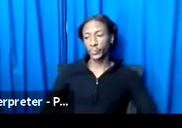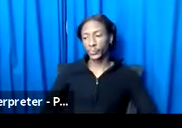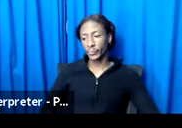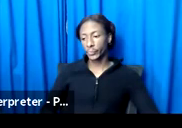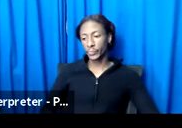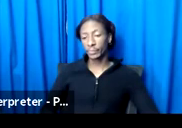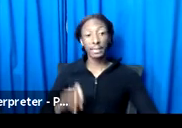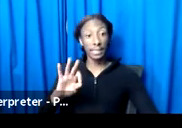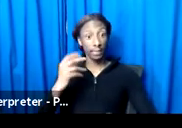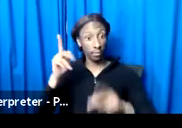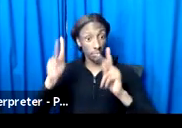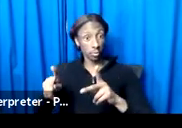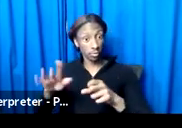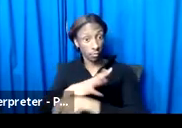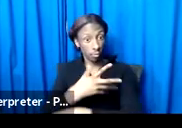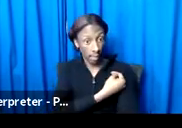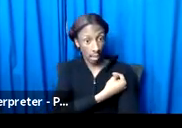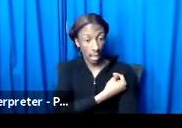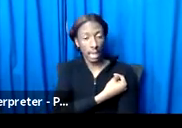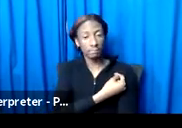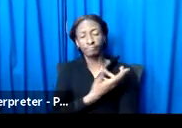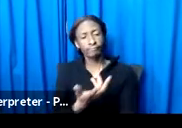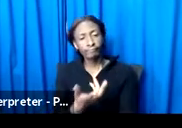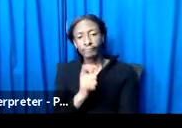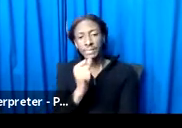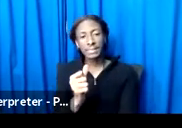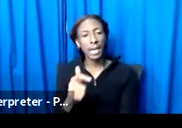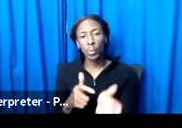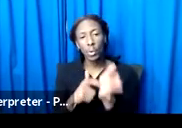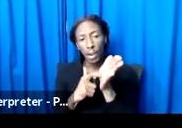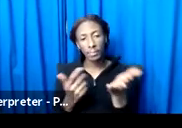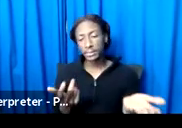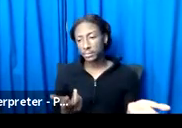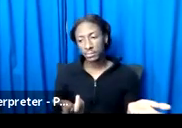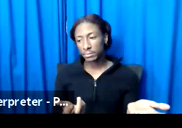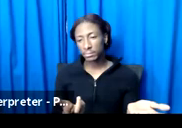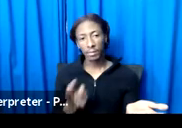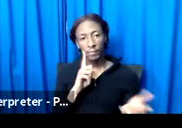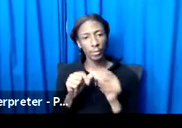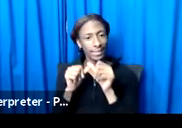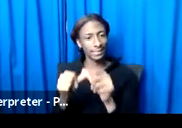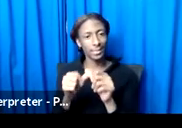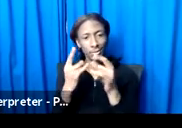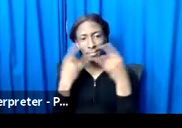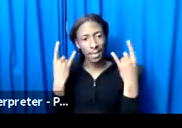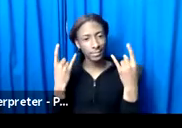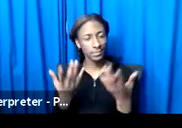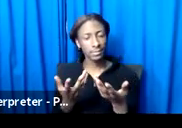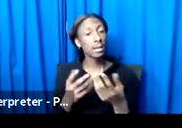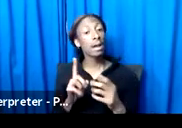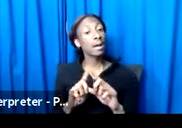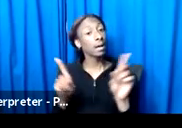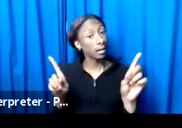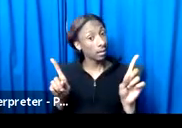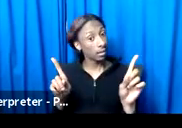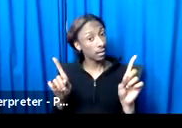If someone is fully vaccinated, it's not a requirement to continue to wear a mask. However,